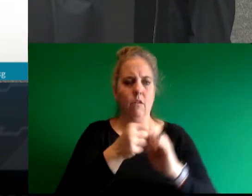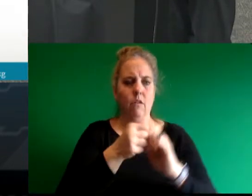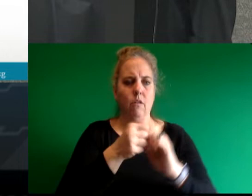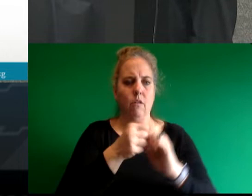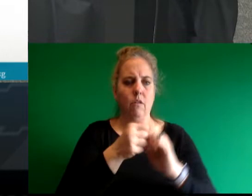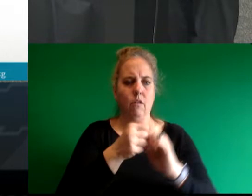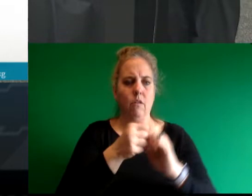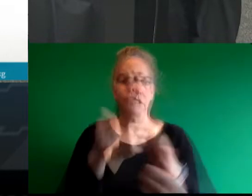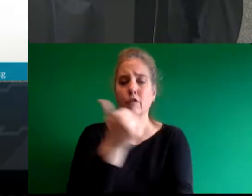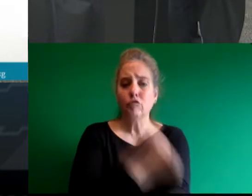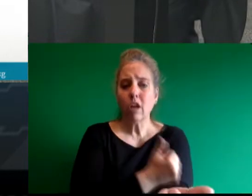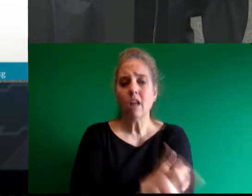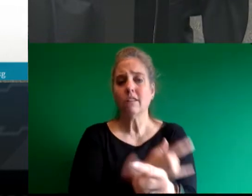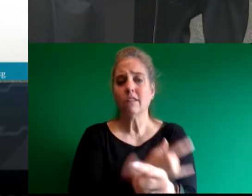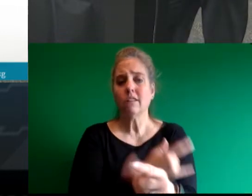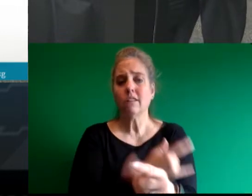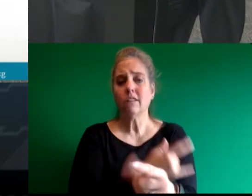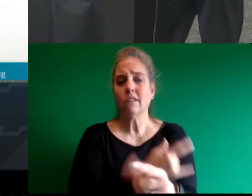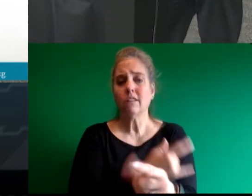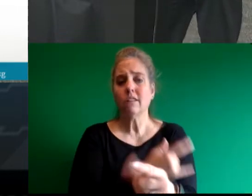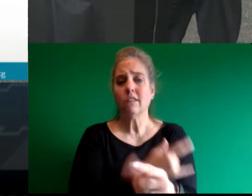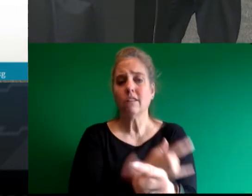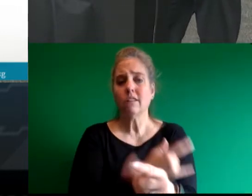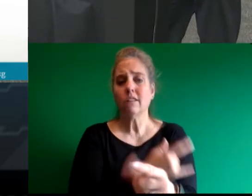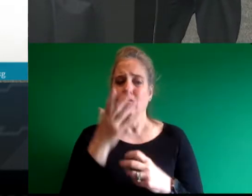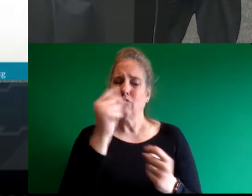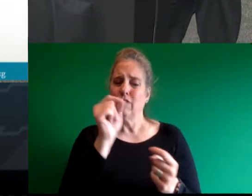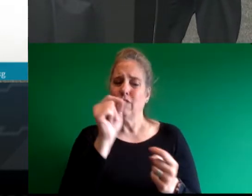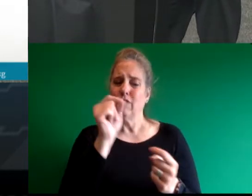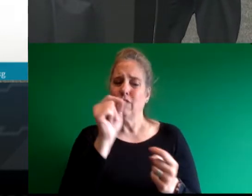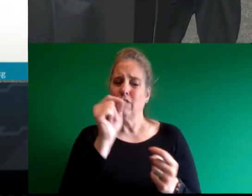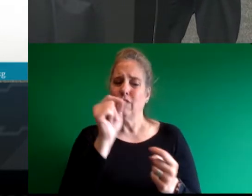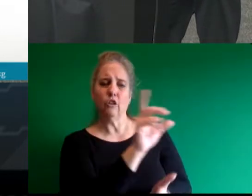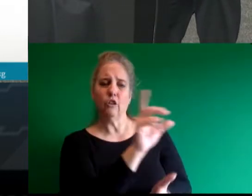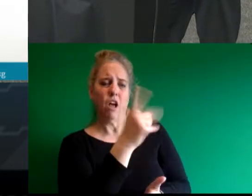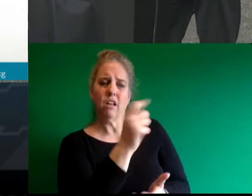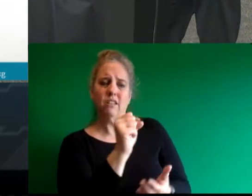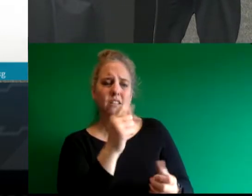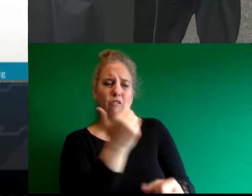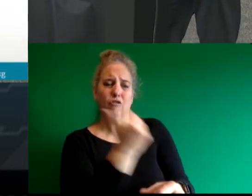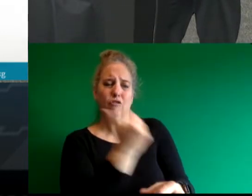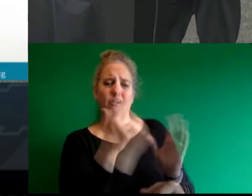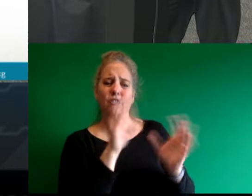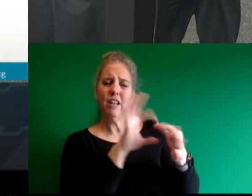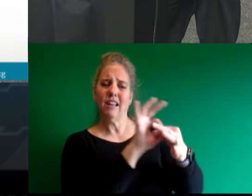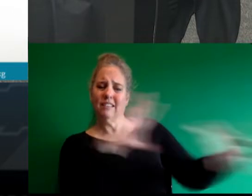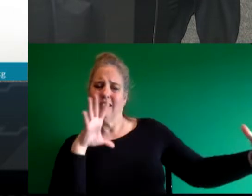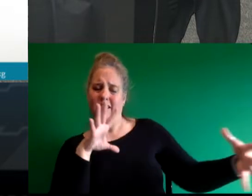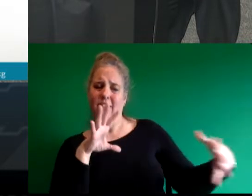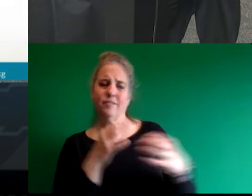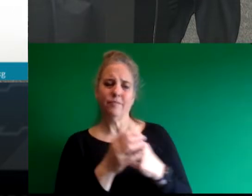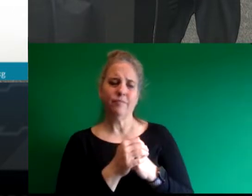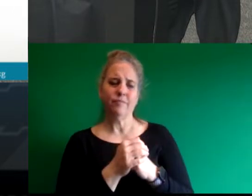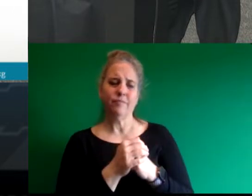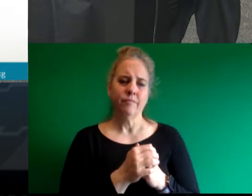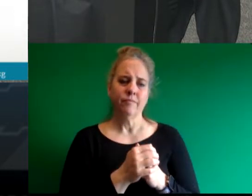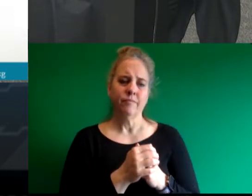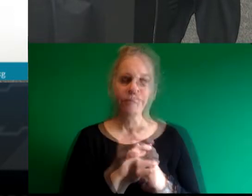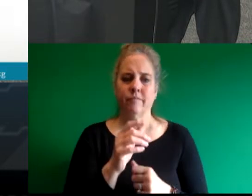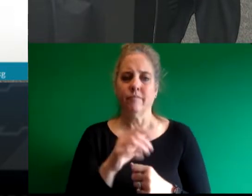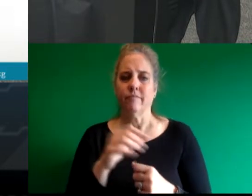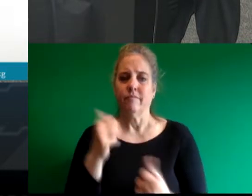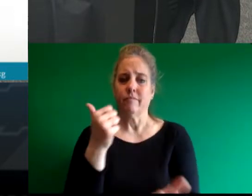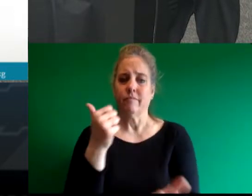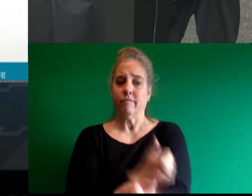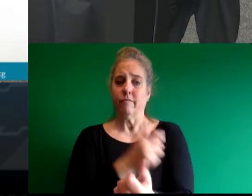as our commissioner mentioned, drug take back is this weekend, and I think there's a lot of opportunity to get rid of